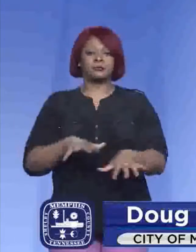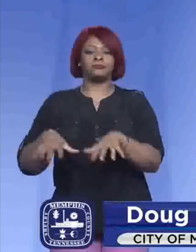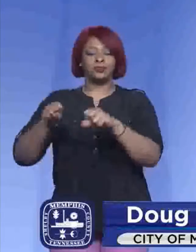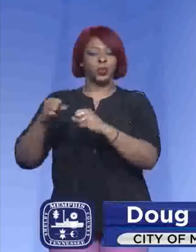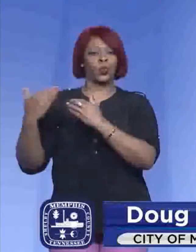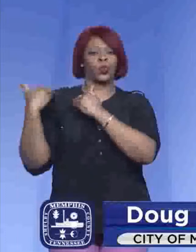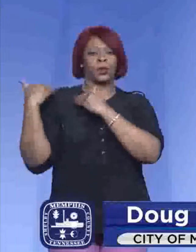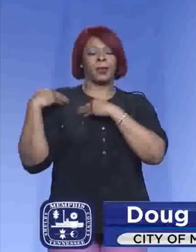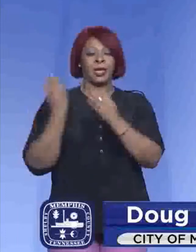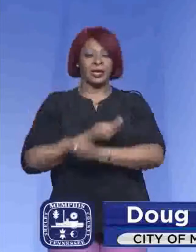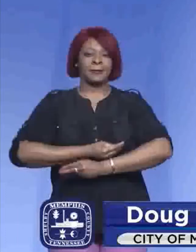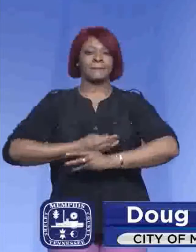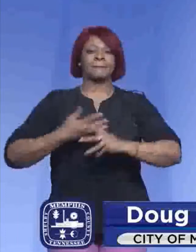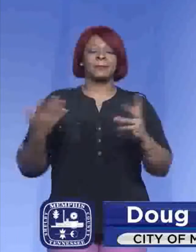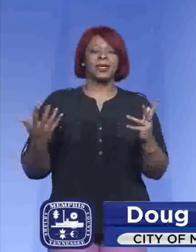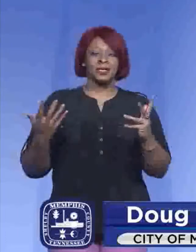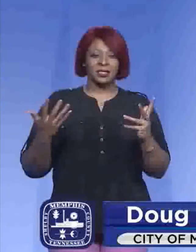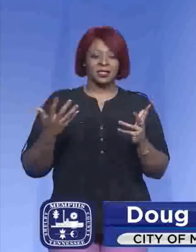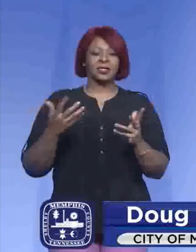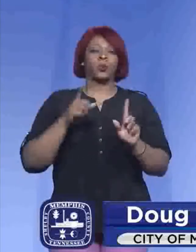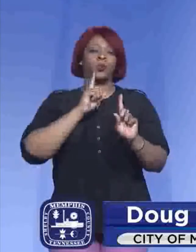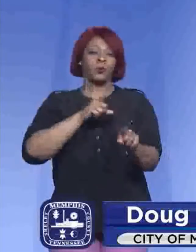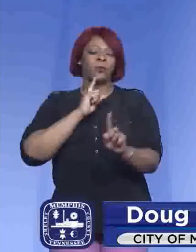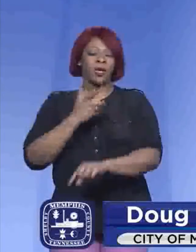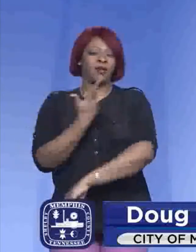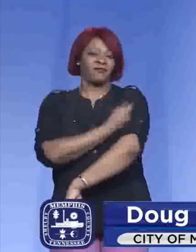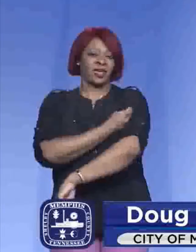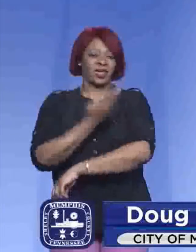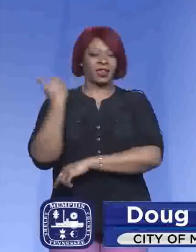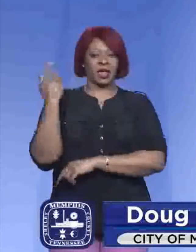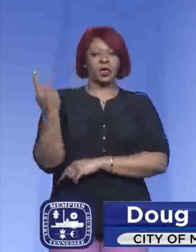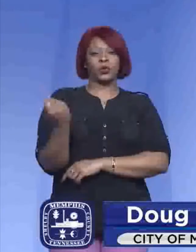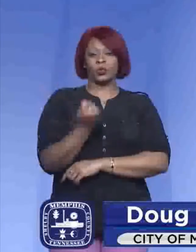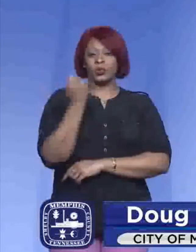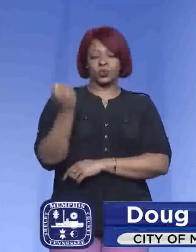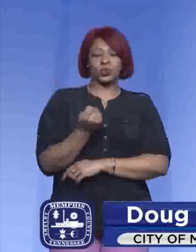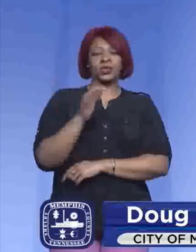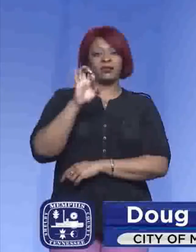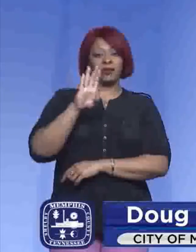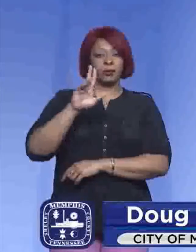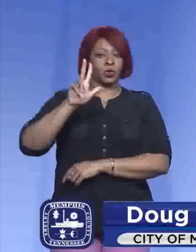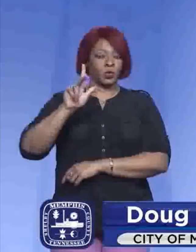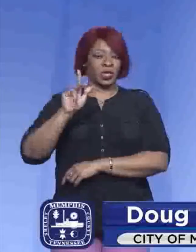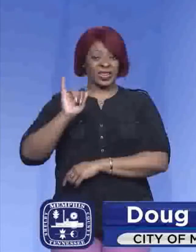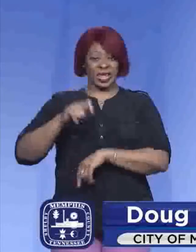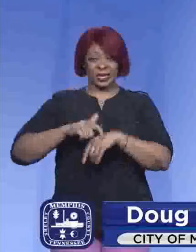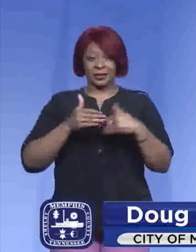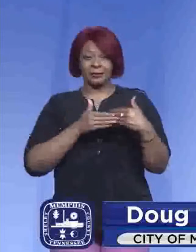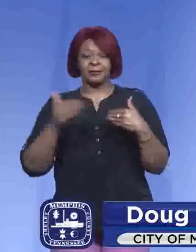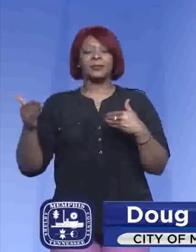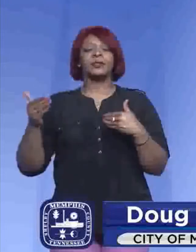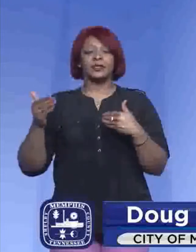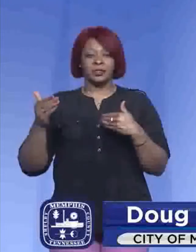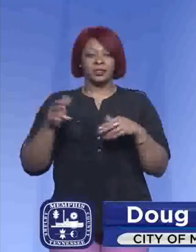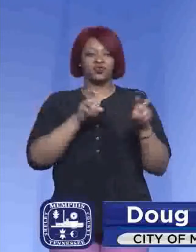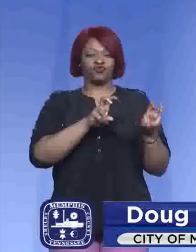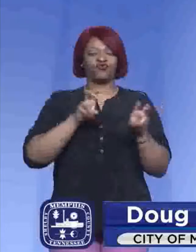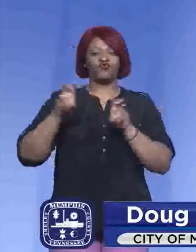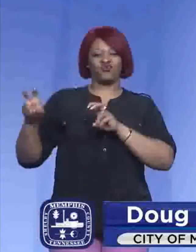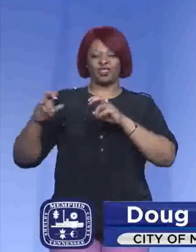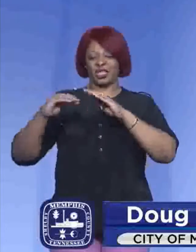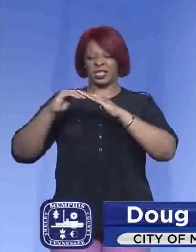the distribution and inventory of the vaccines on Tuesday, the 23rd. At that time, we were transferred over just a little